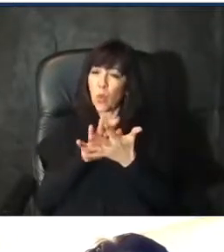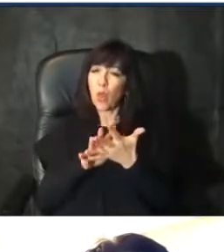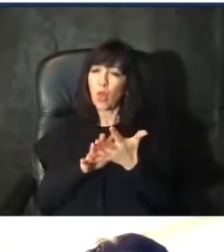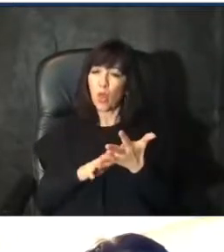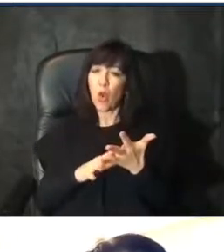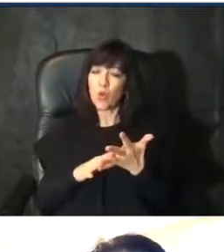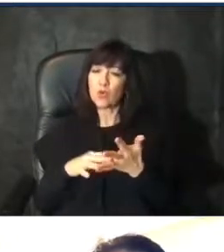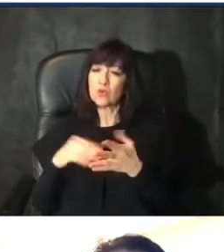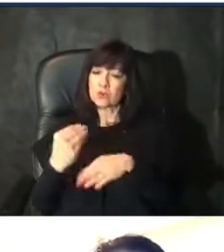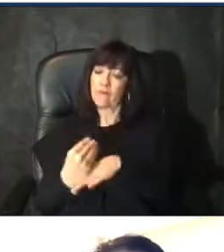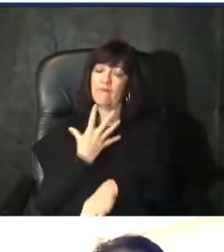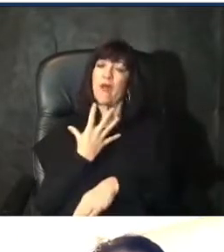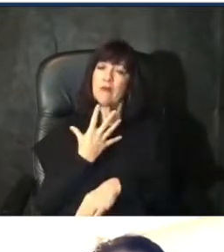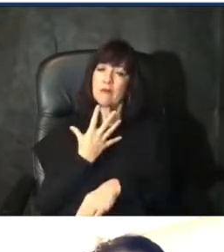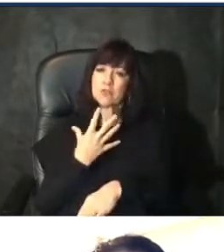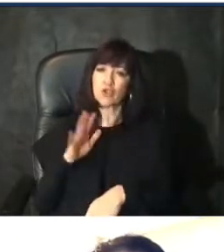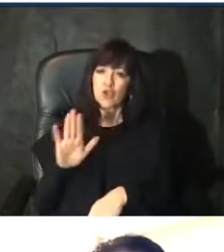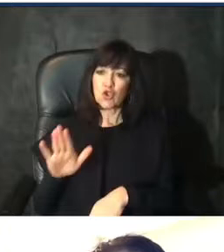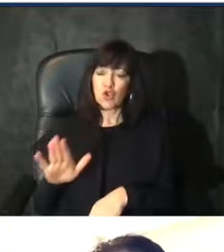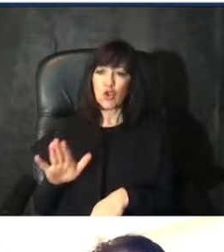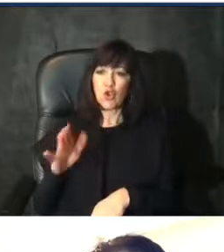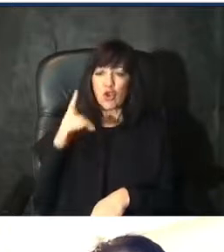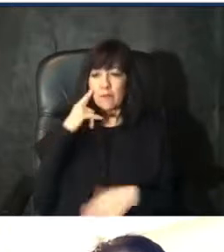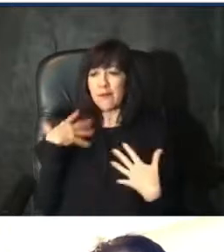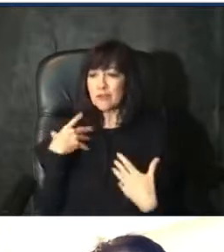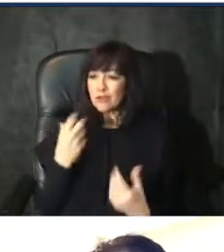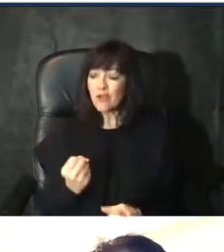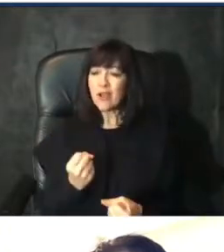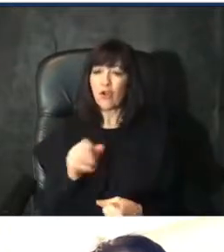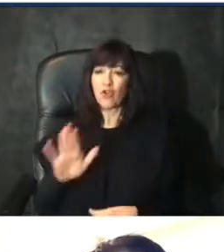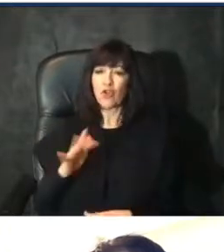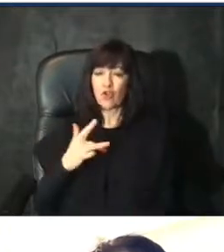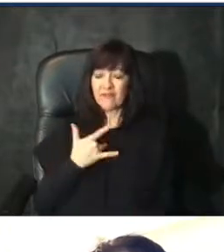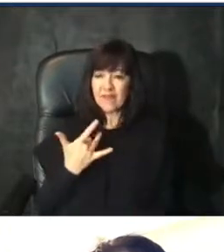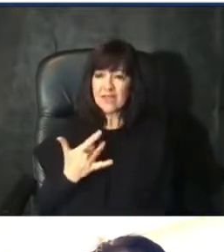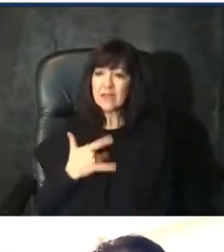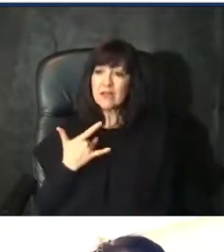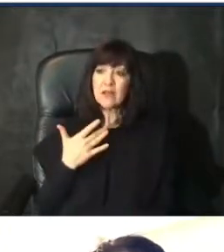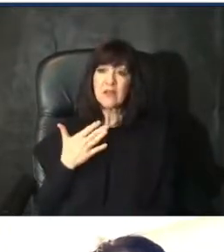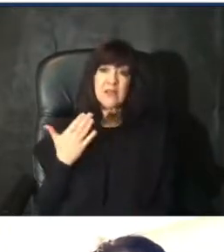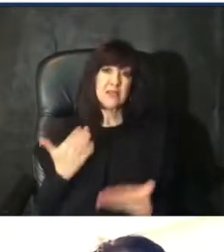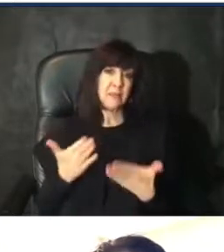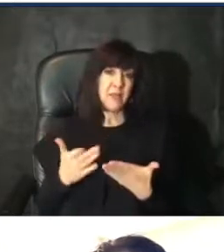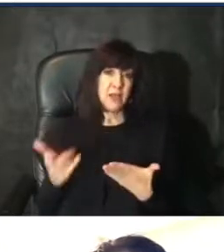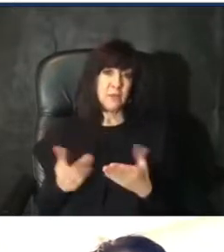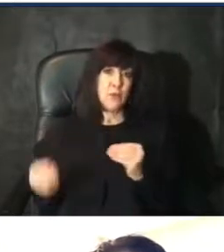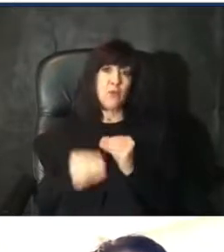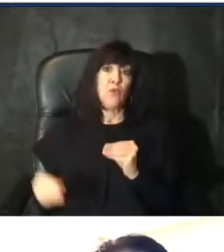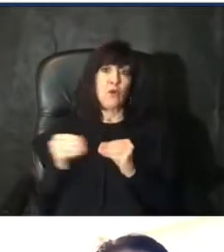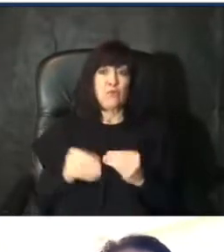that intensity of feelings around sadness and anxiety.